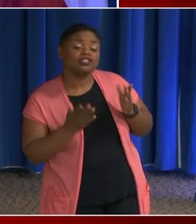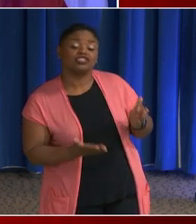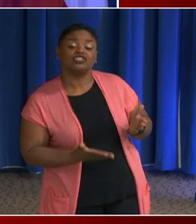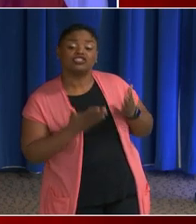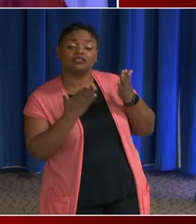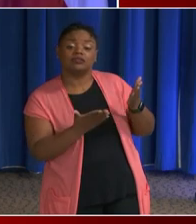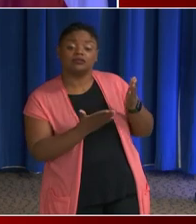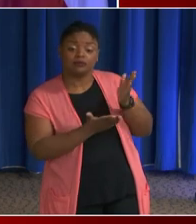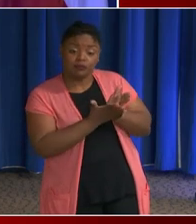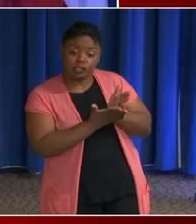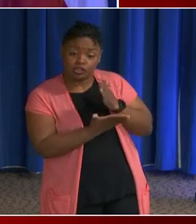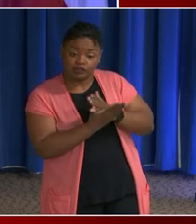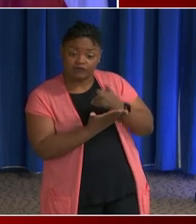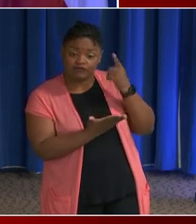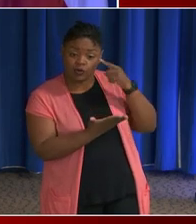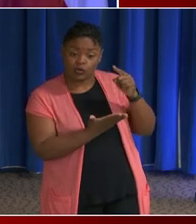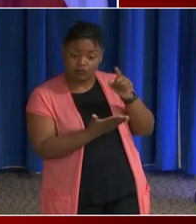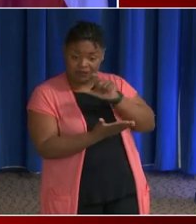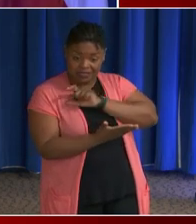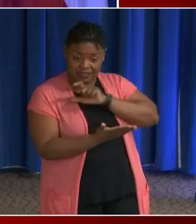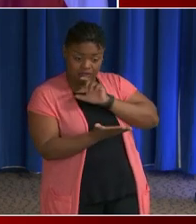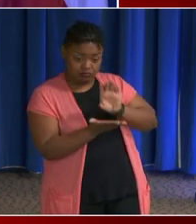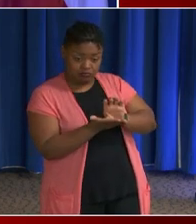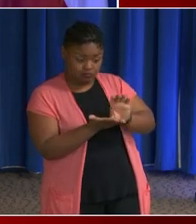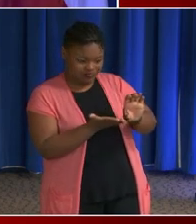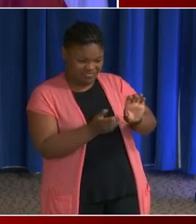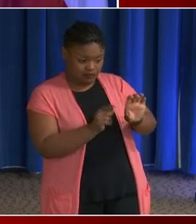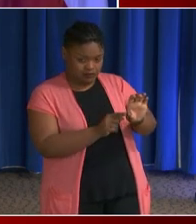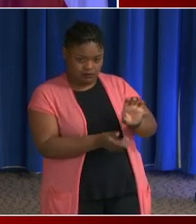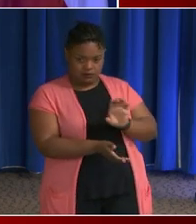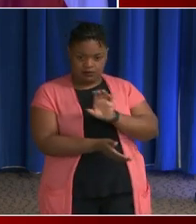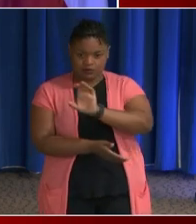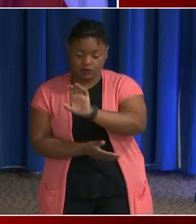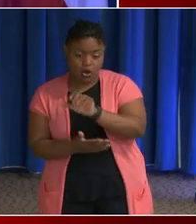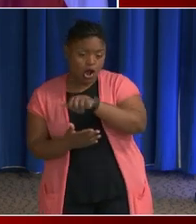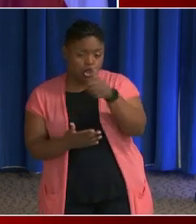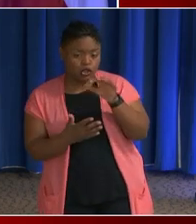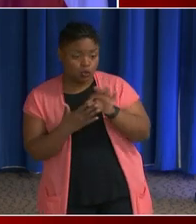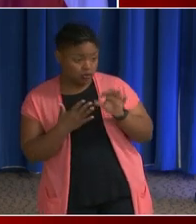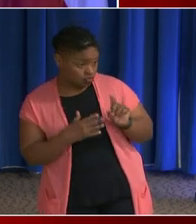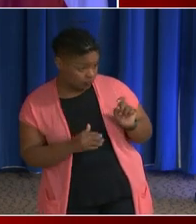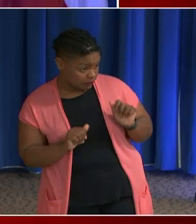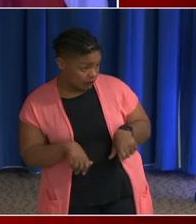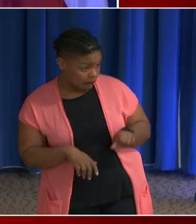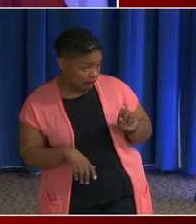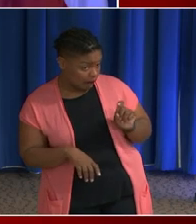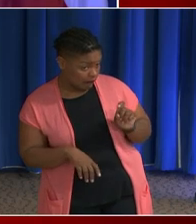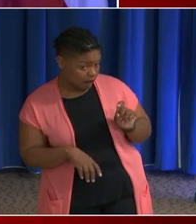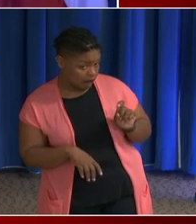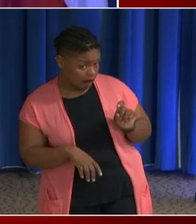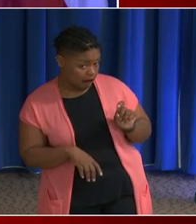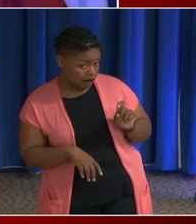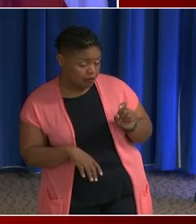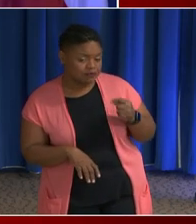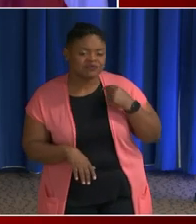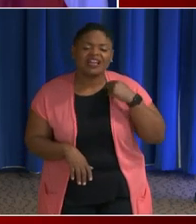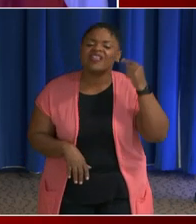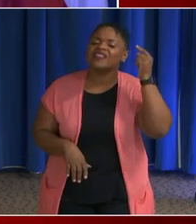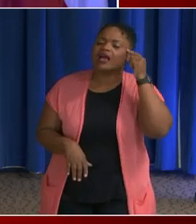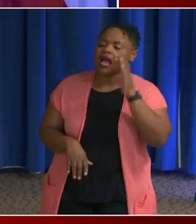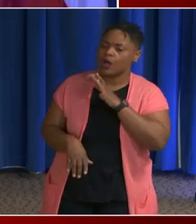considering? I'm sure that the council members will be looking at that as a